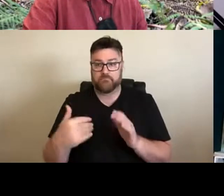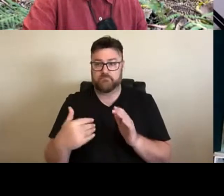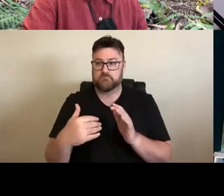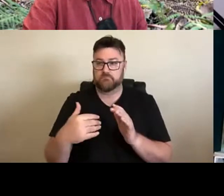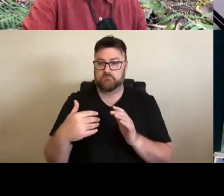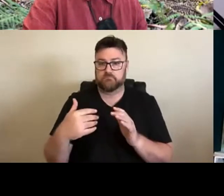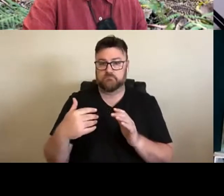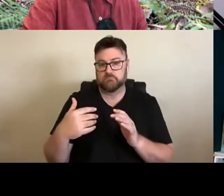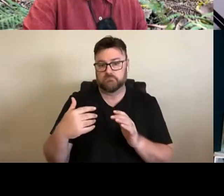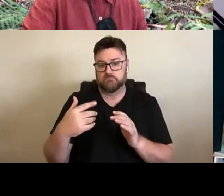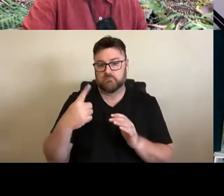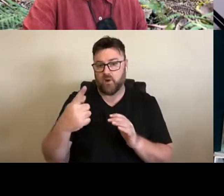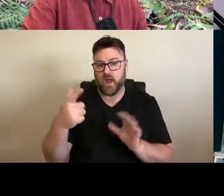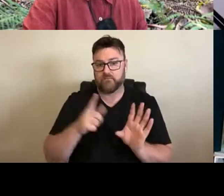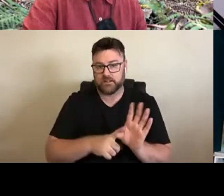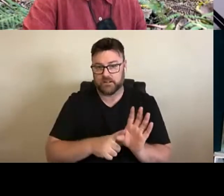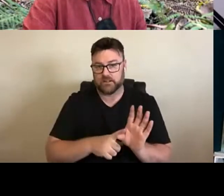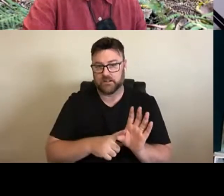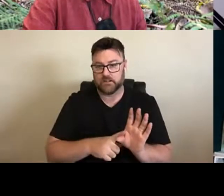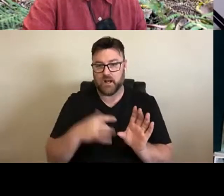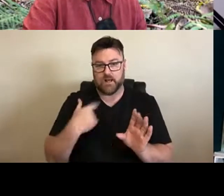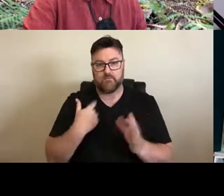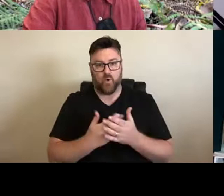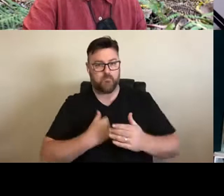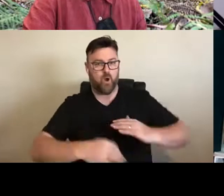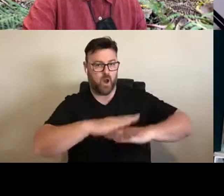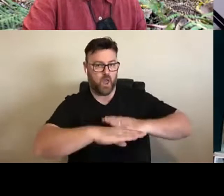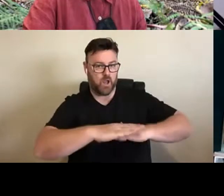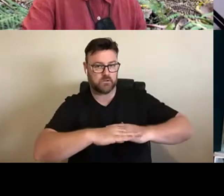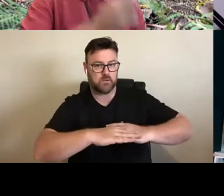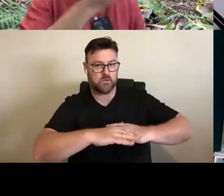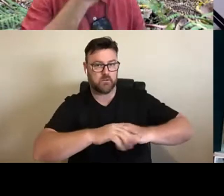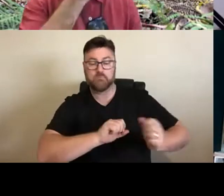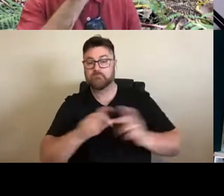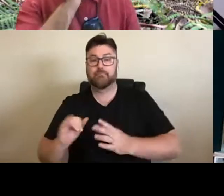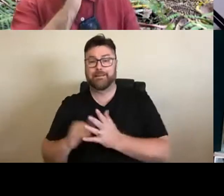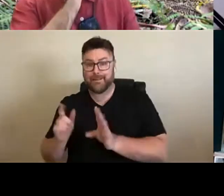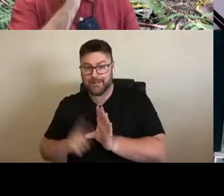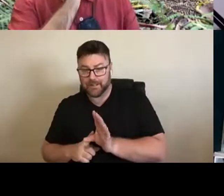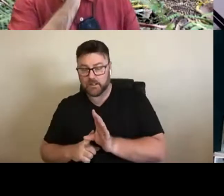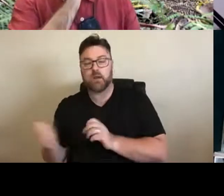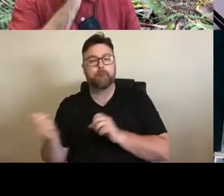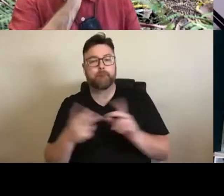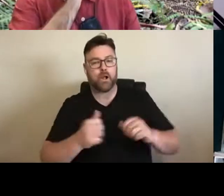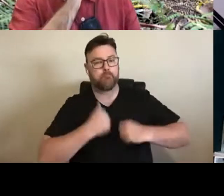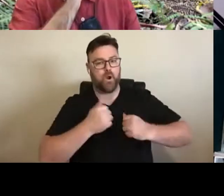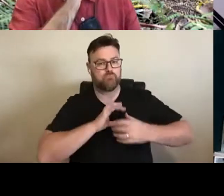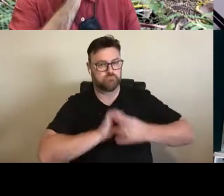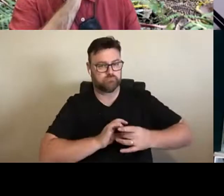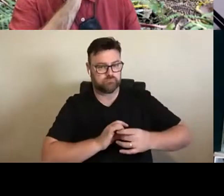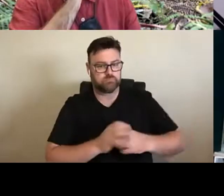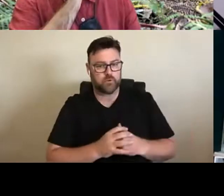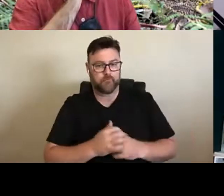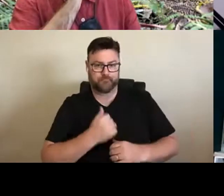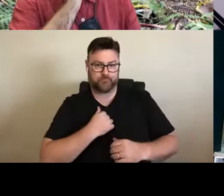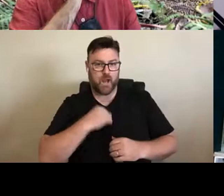18 months and now I'm back on country, I find it really difficult because we at Bamali, our regional